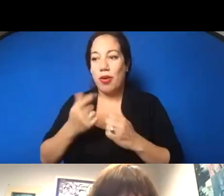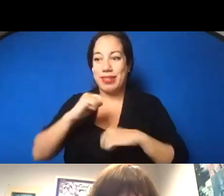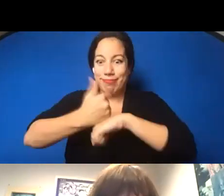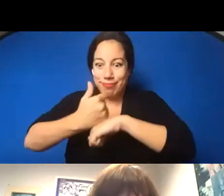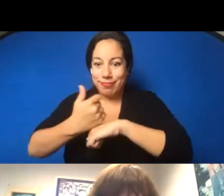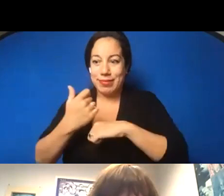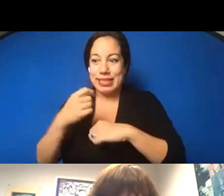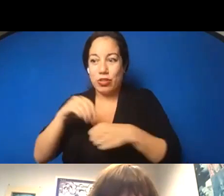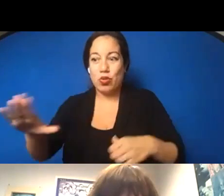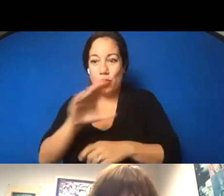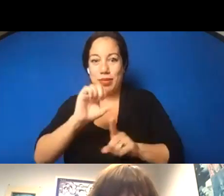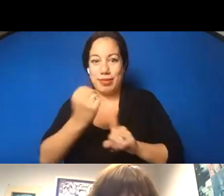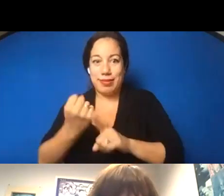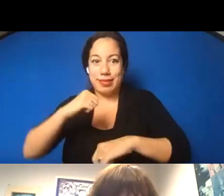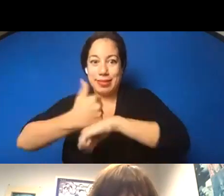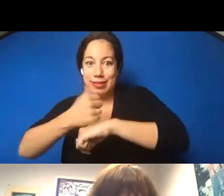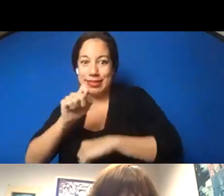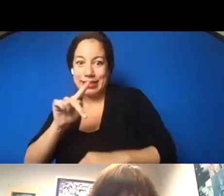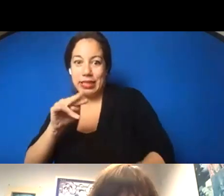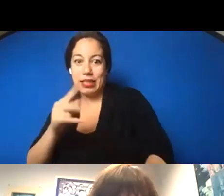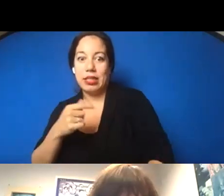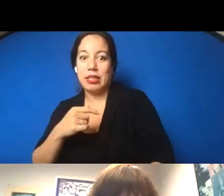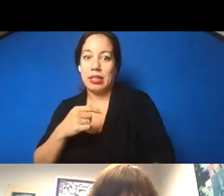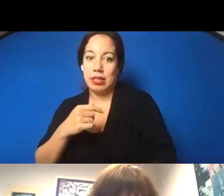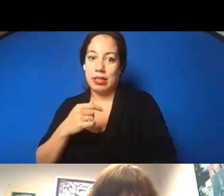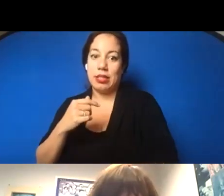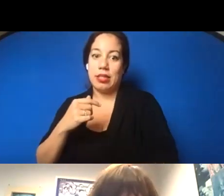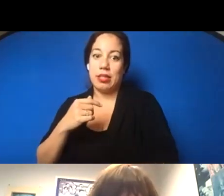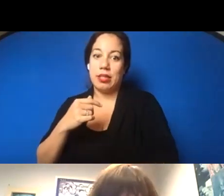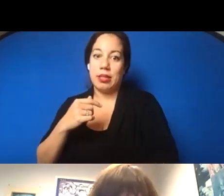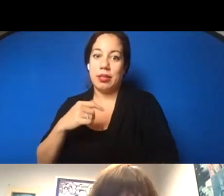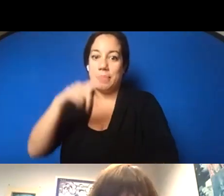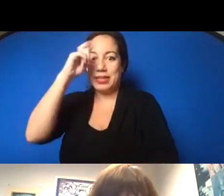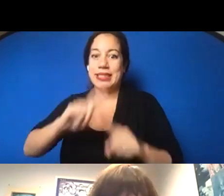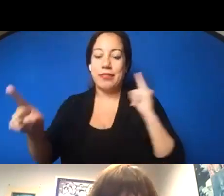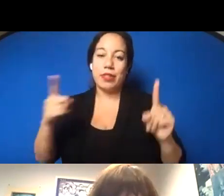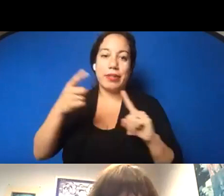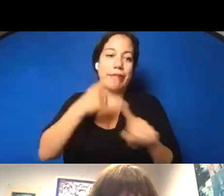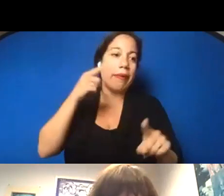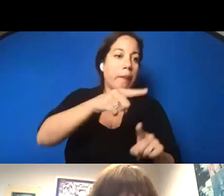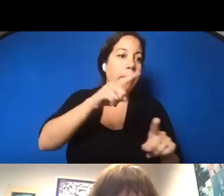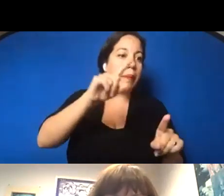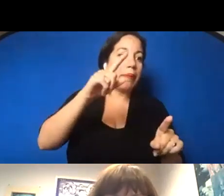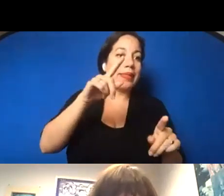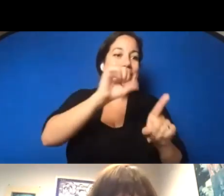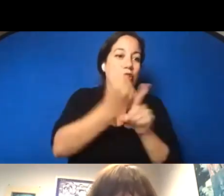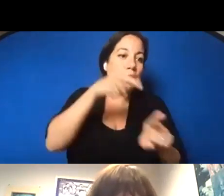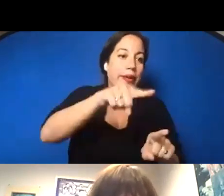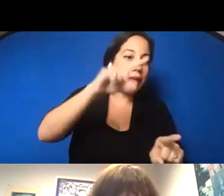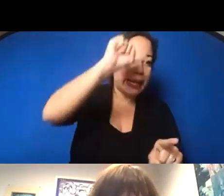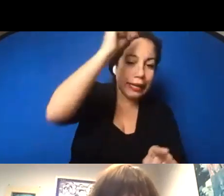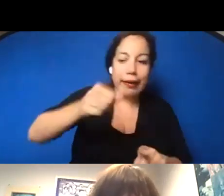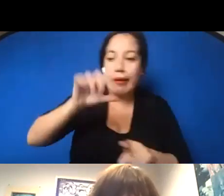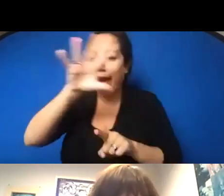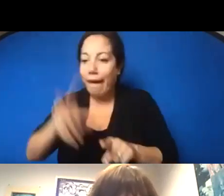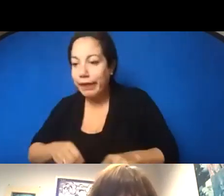an acknowledgement that the situation in the US is different from the situation in India, is different from the situation in Europe, the situation in Africa.